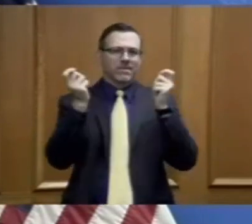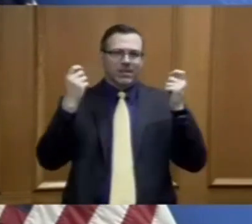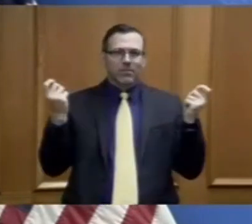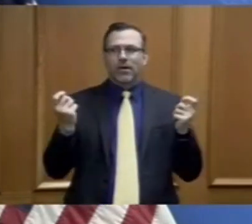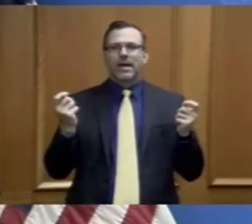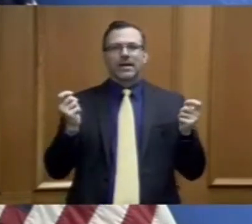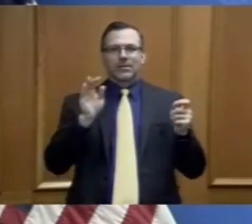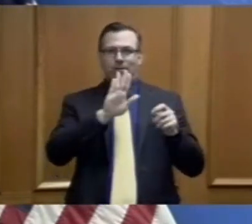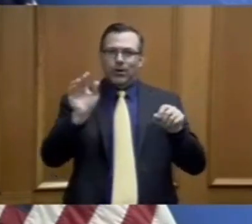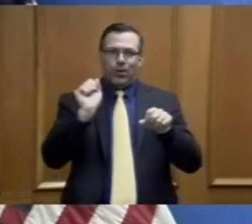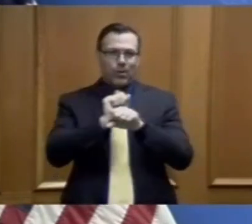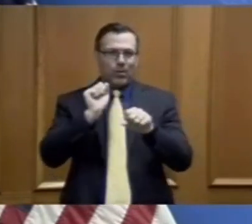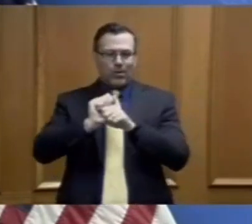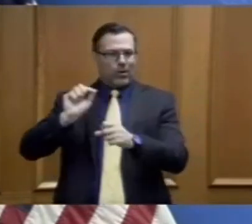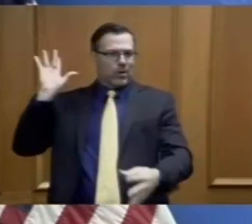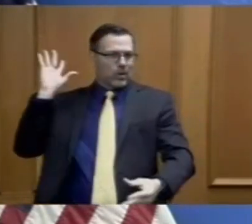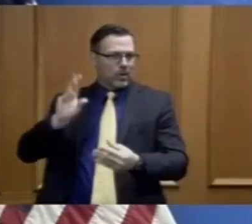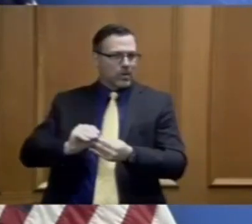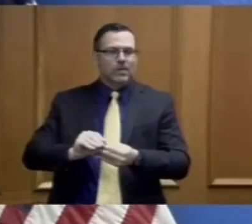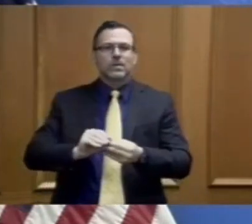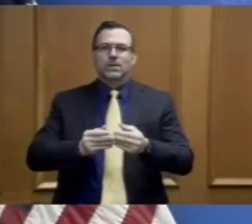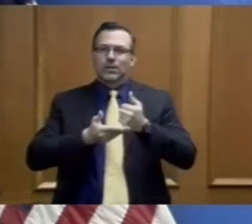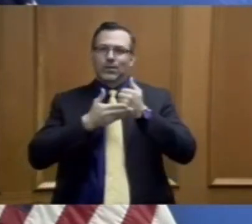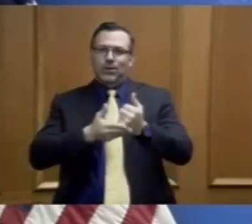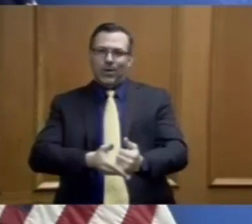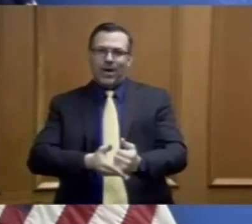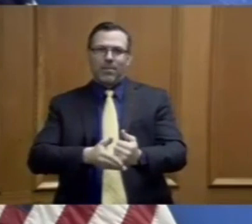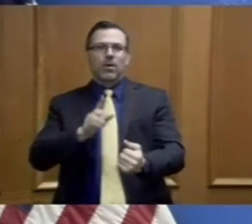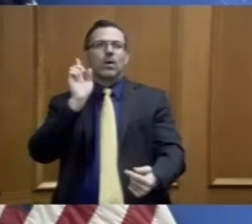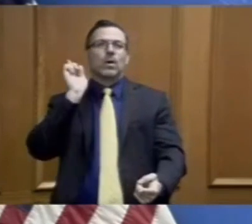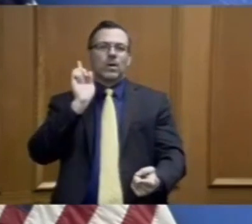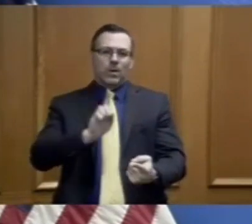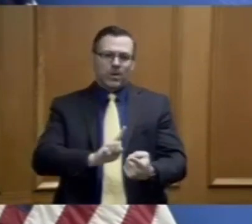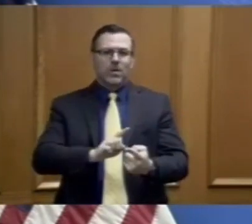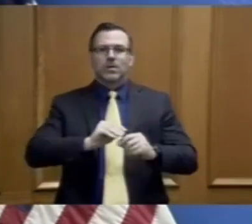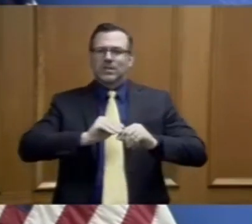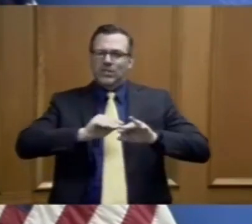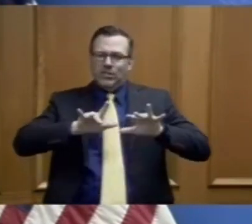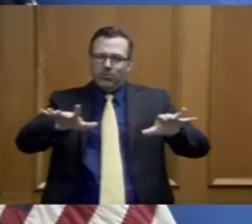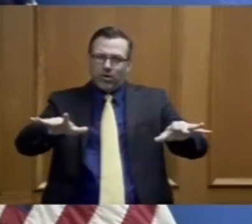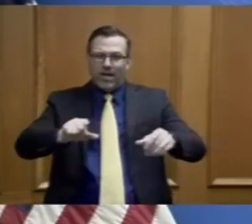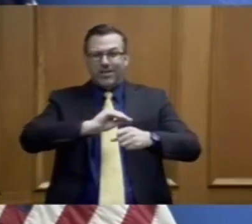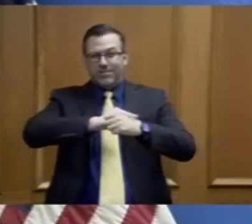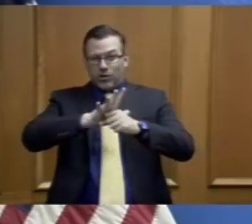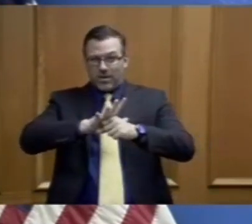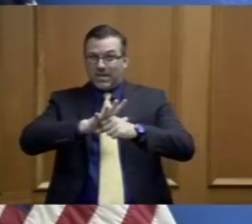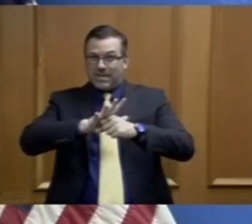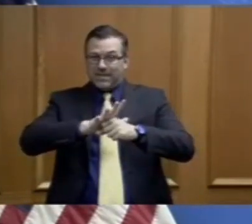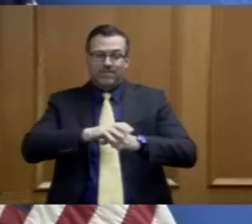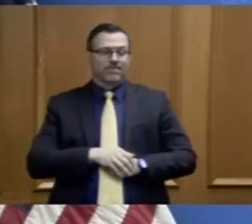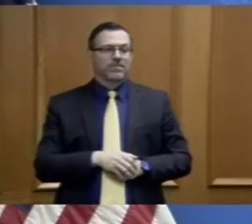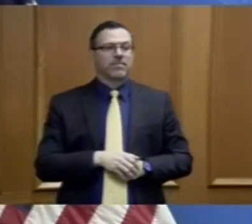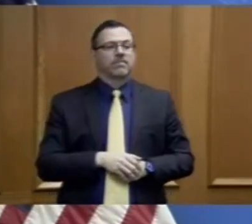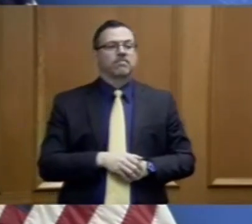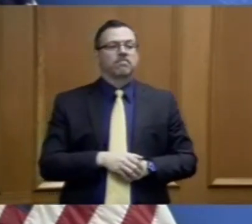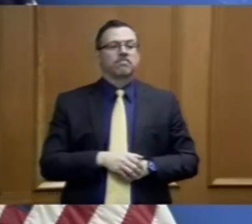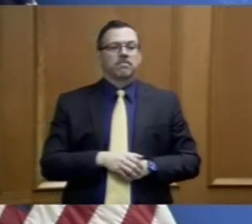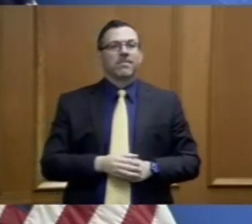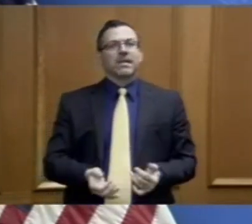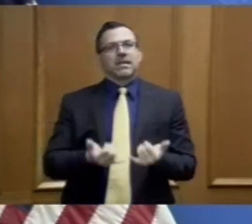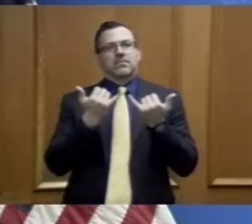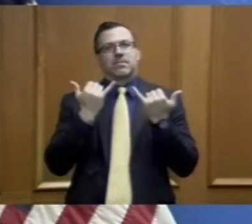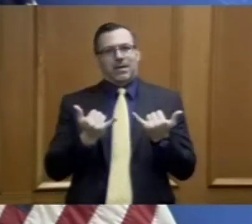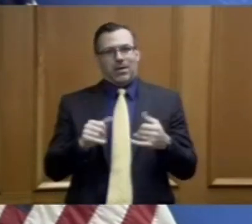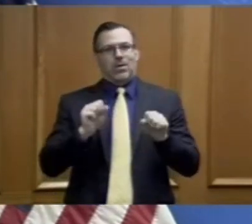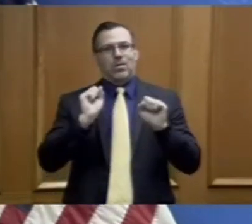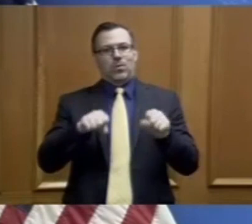made to mitigate and slow the spread of COVID-19, to get us to a point where we can begin the process